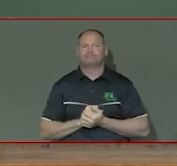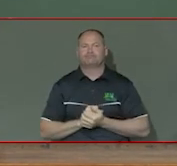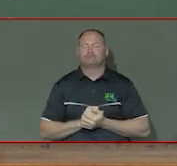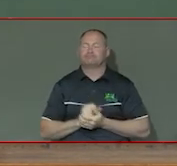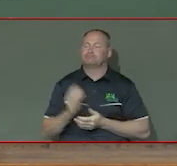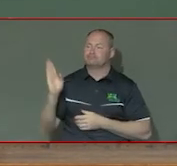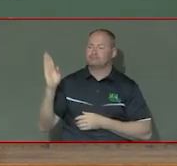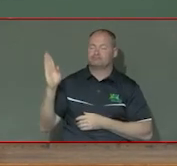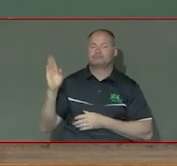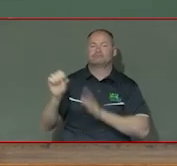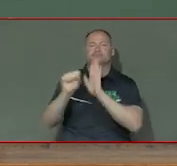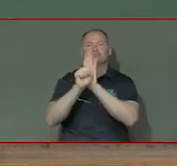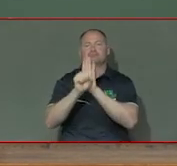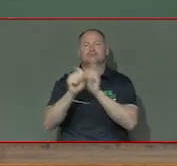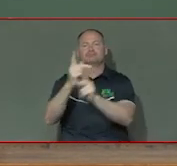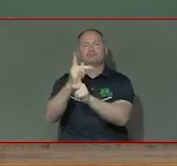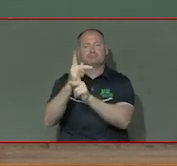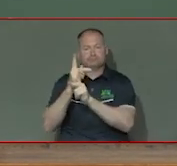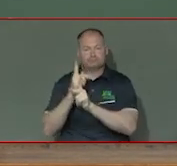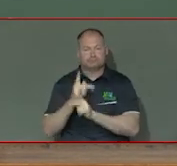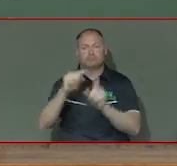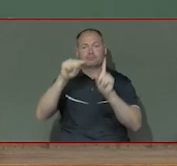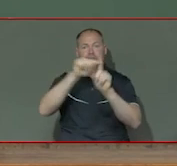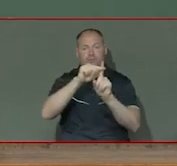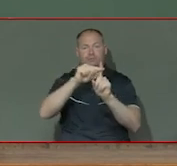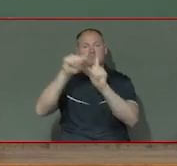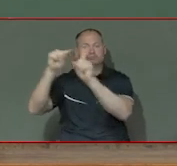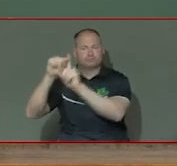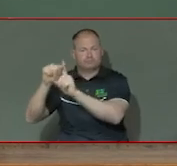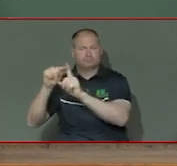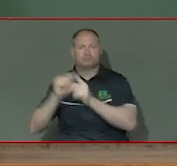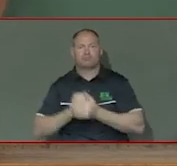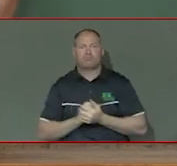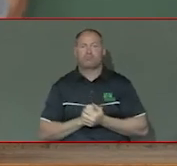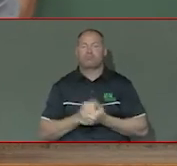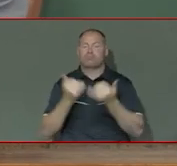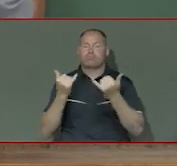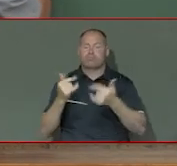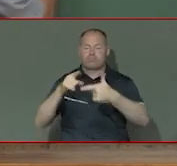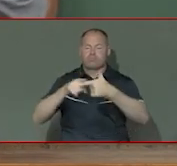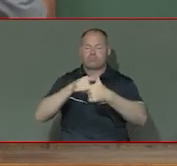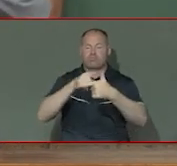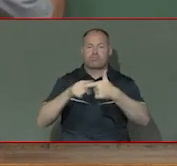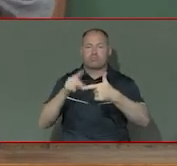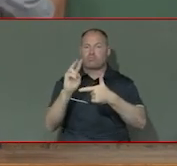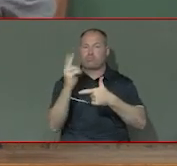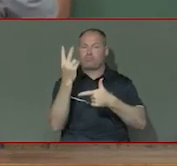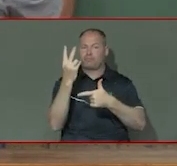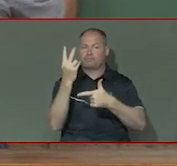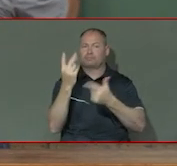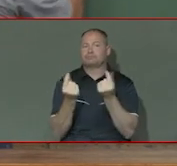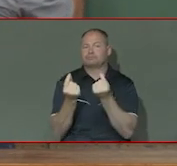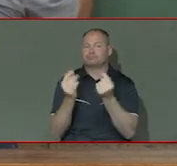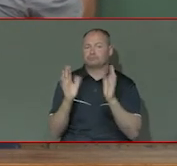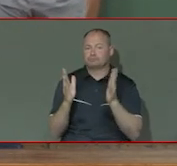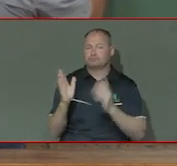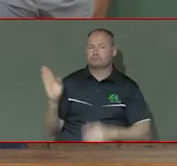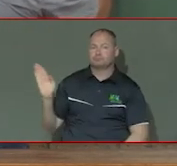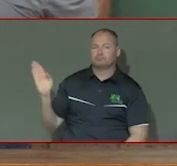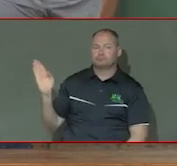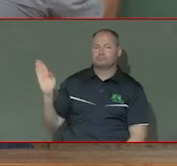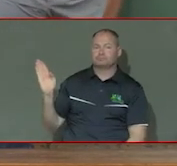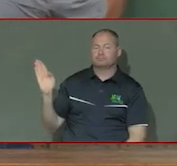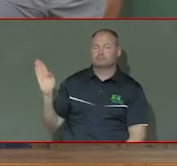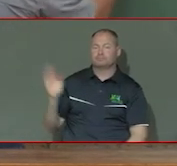sine, keep the sign. Now, in this case here, the double angles, the sine of 2A is 2 sine A,